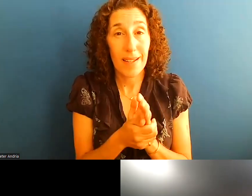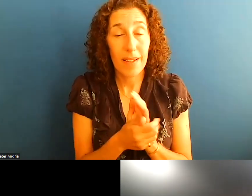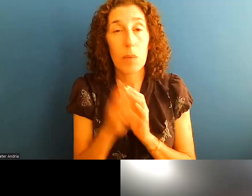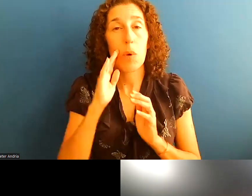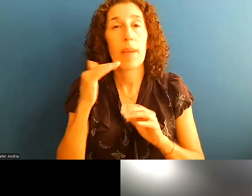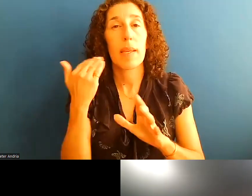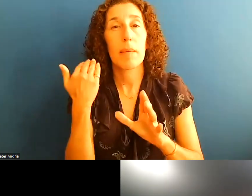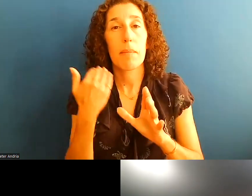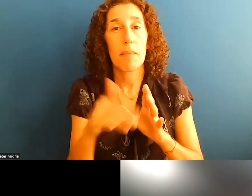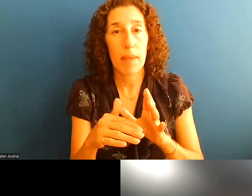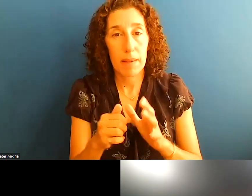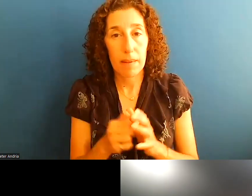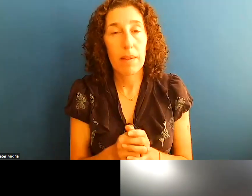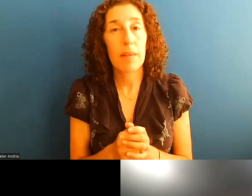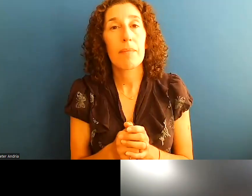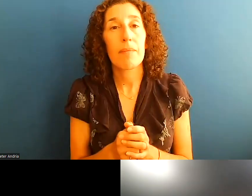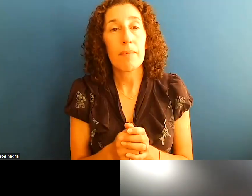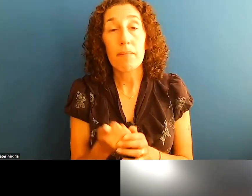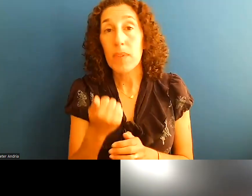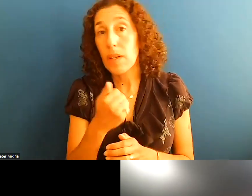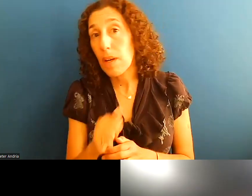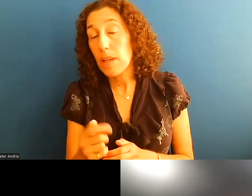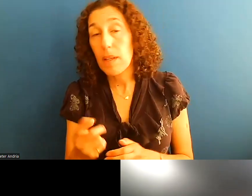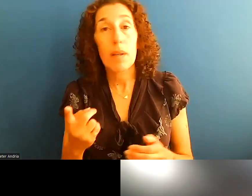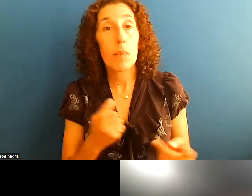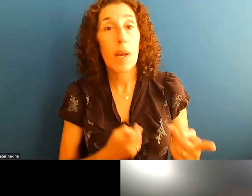today. If you have any questions,